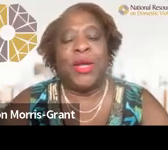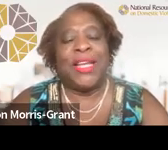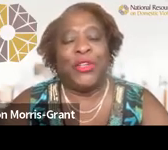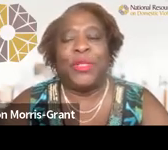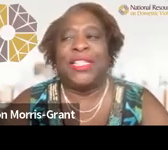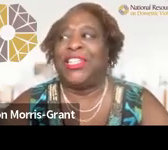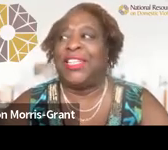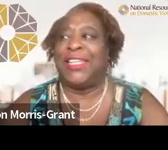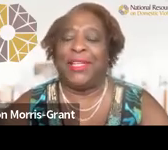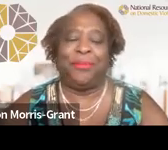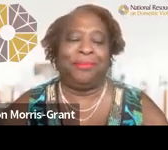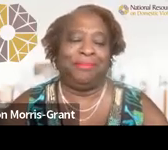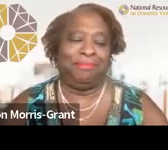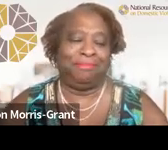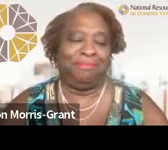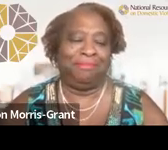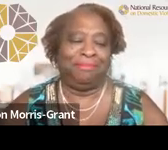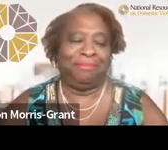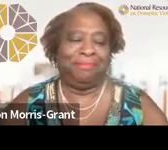to our interpretation team.